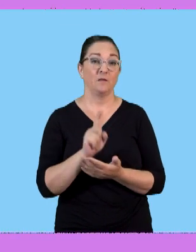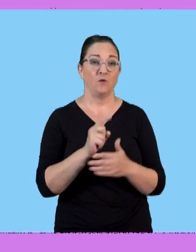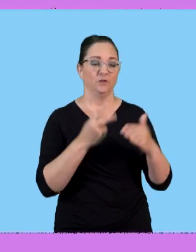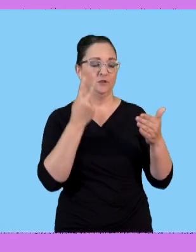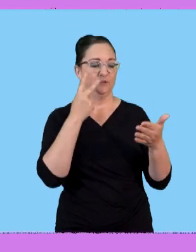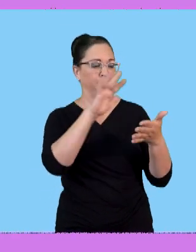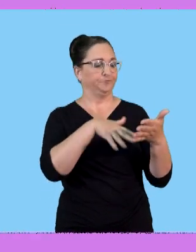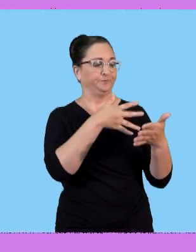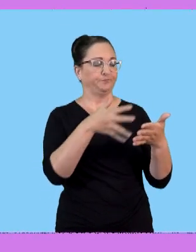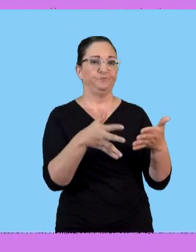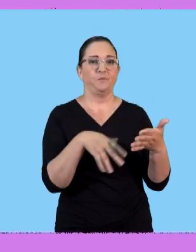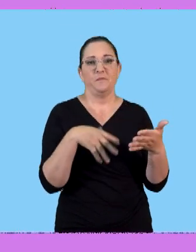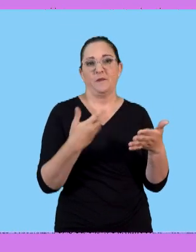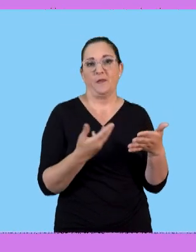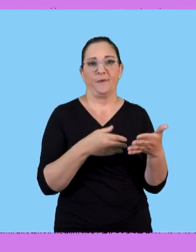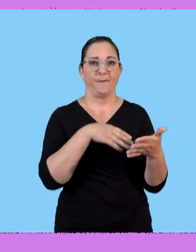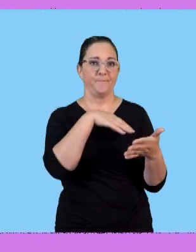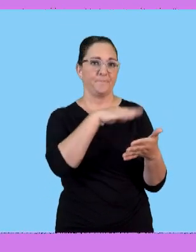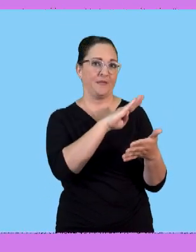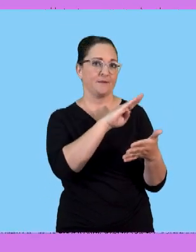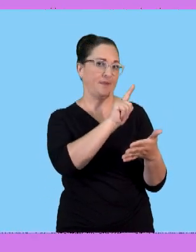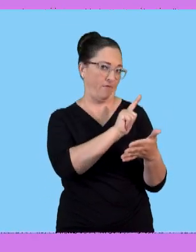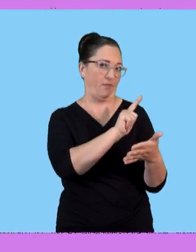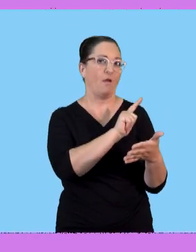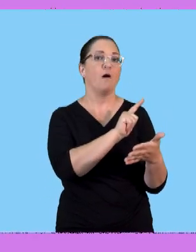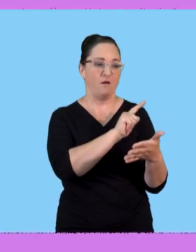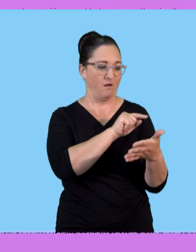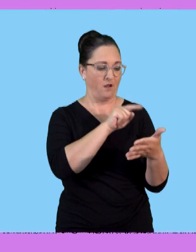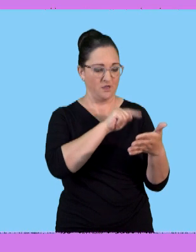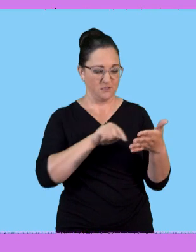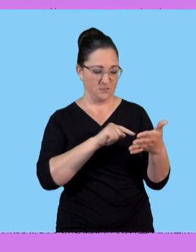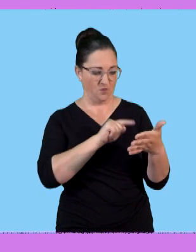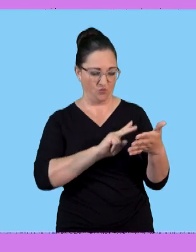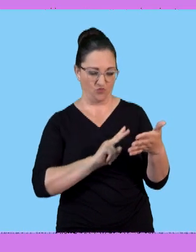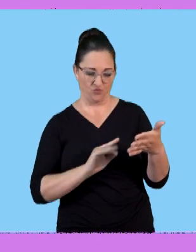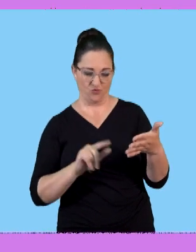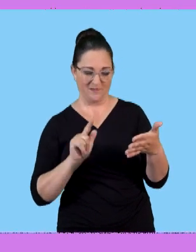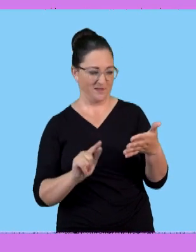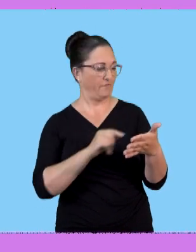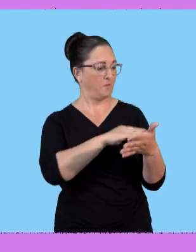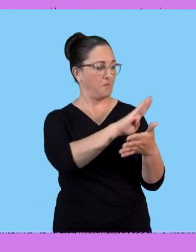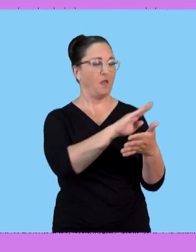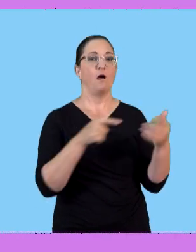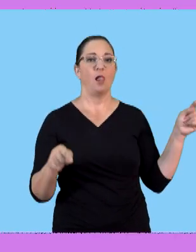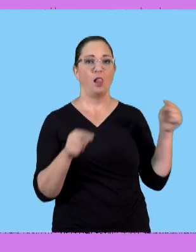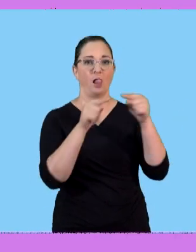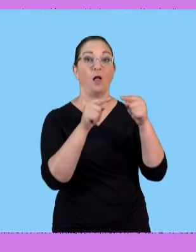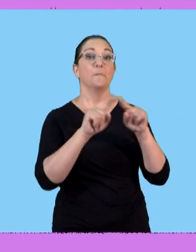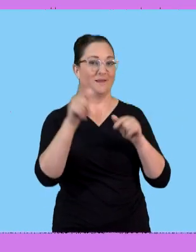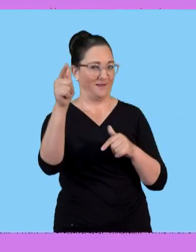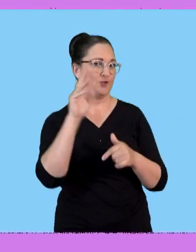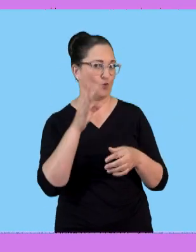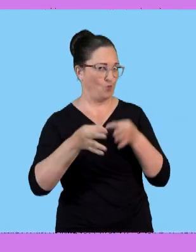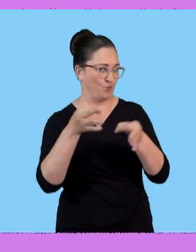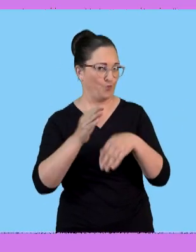if you look grid reference number will be B7, for example. Okay, we look at it as we move on with our lesson.